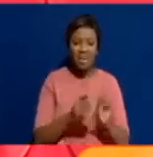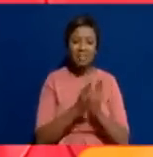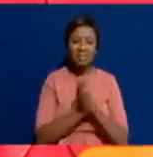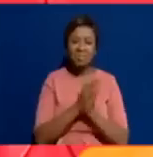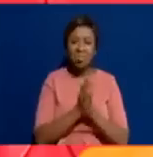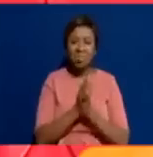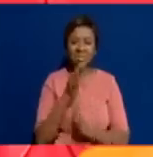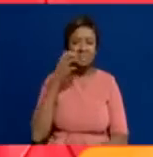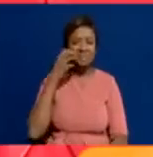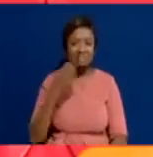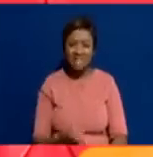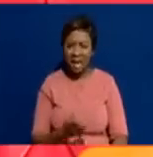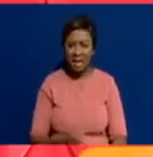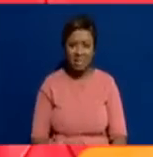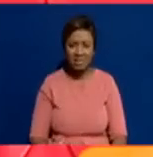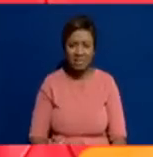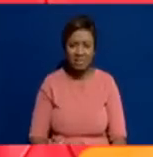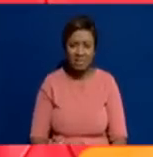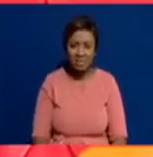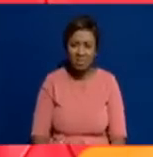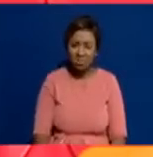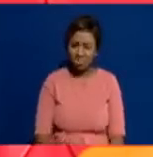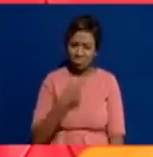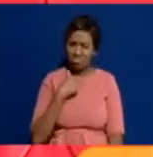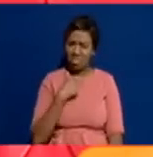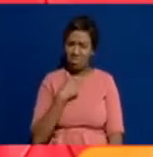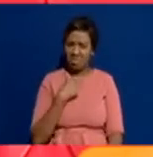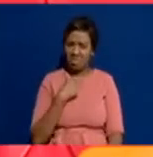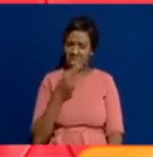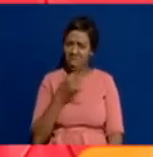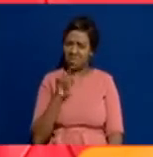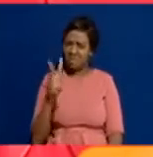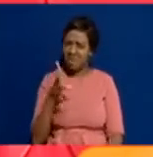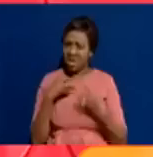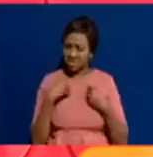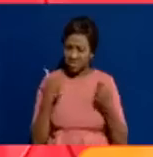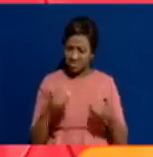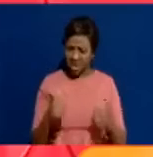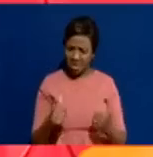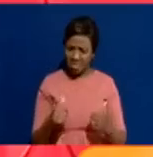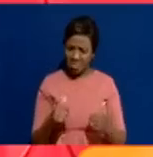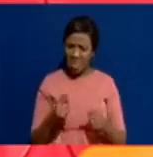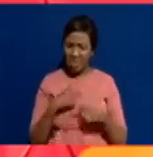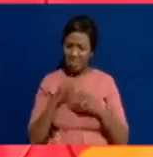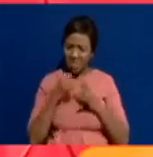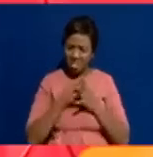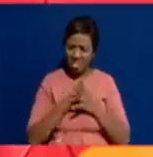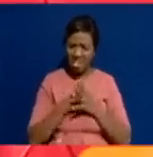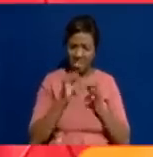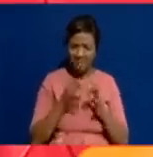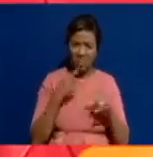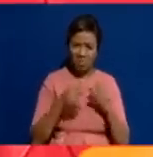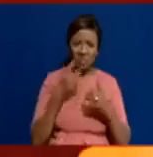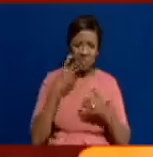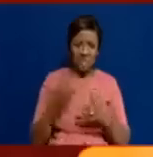around it. Like, what about me who hasn't accepted themselves yet and I'm still struggling with it? It will destroy me